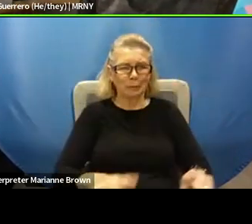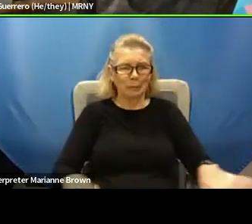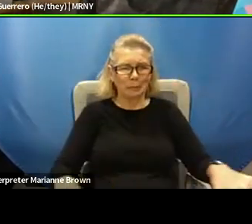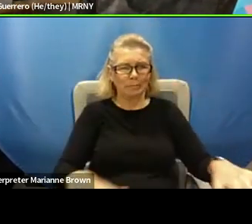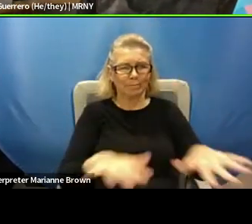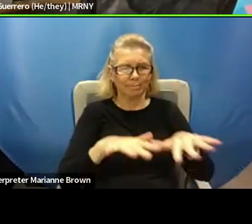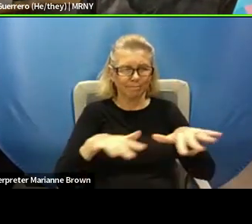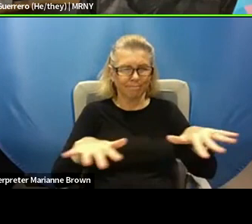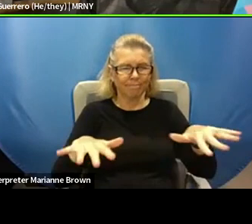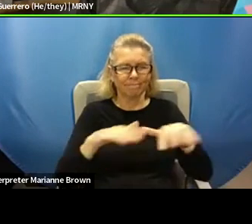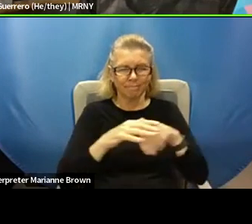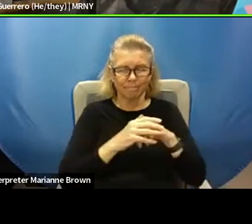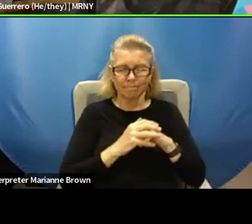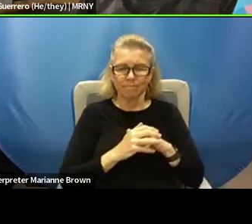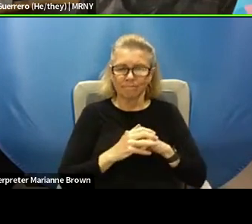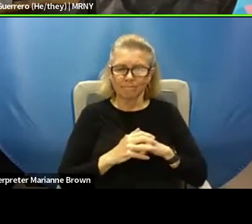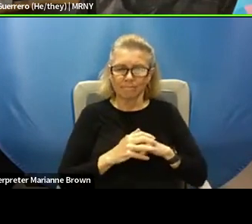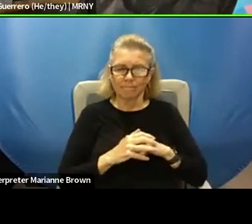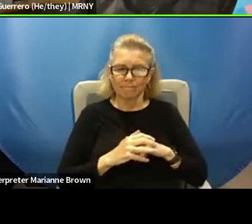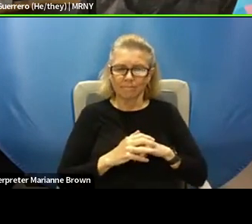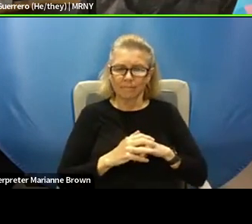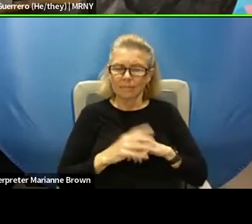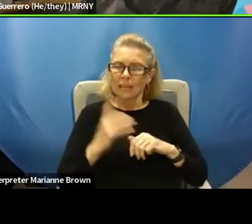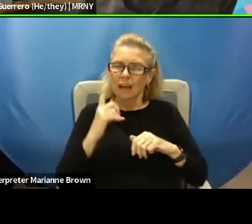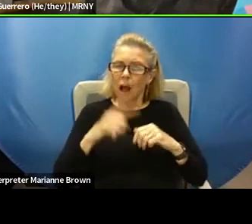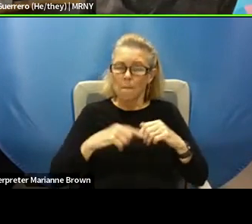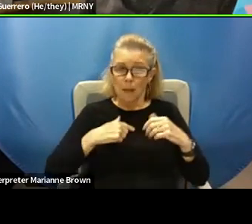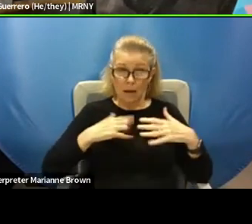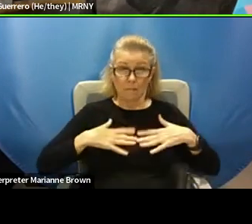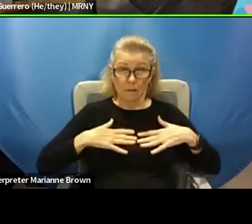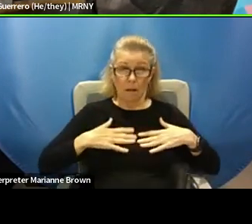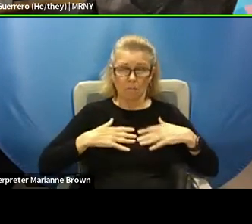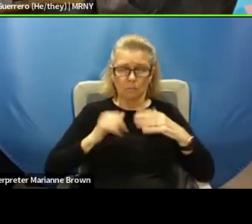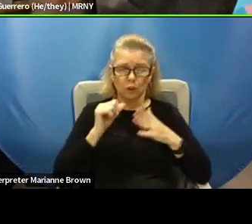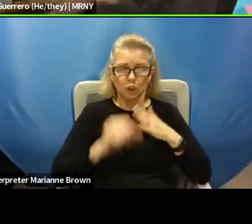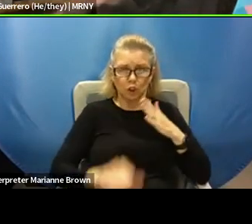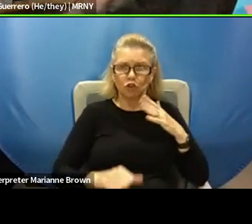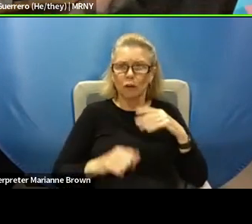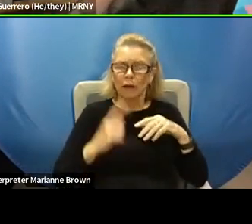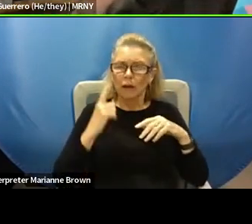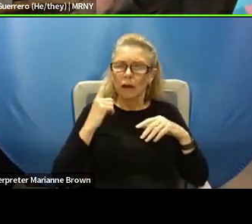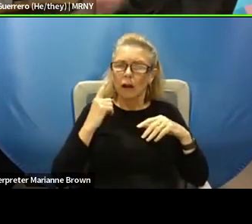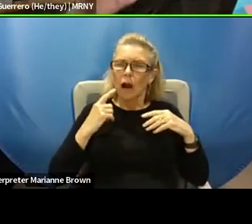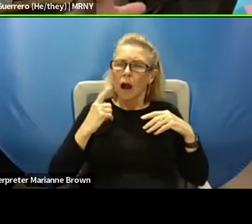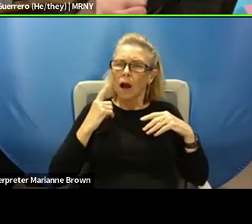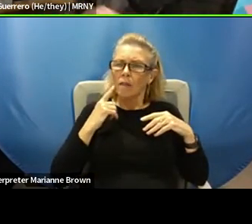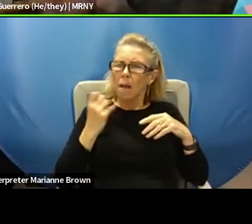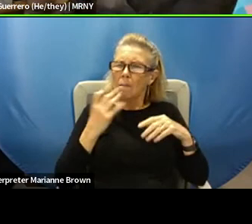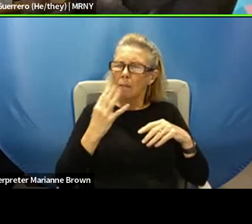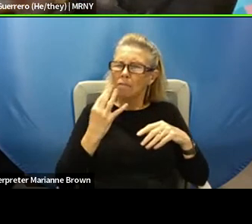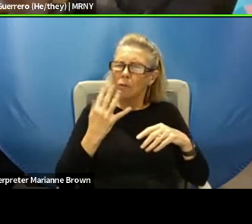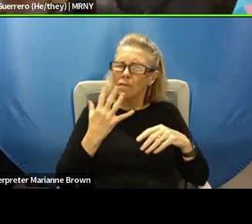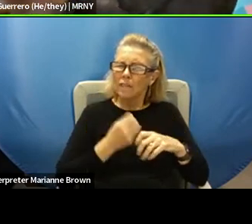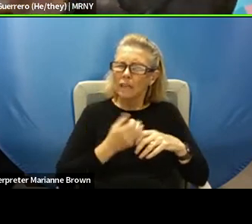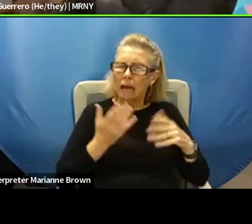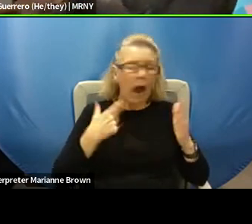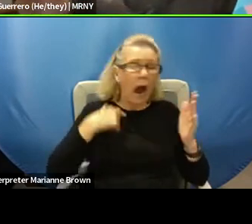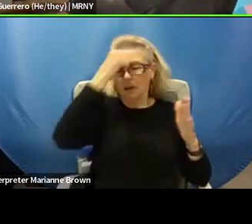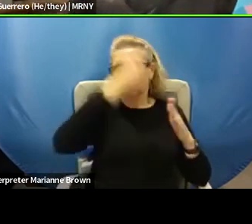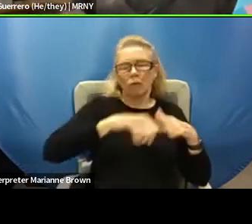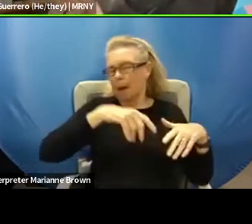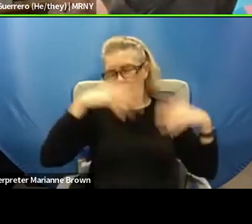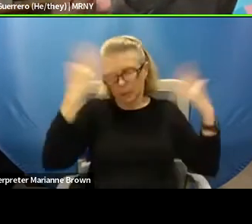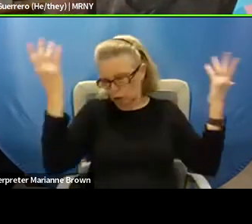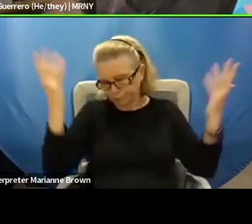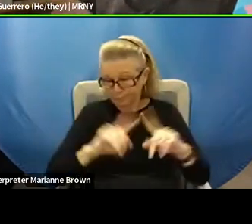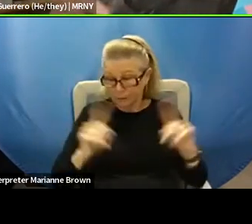surgery was, I don't know how many years ago, maybe 4 or 5 years. Actually, no, maybe, I don't remember. Well, it's been a